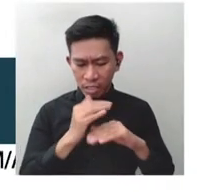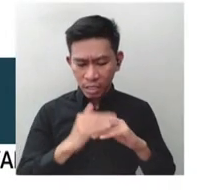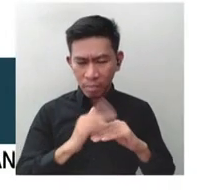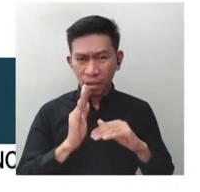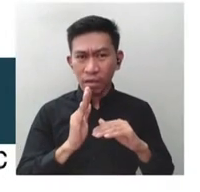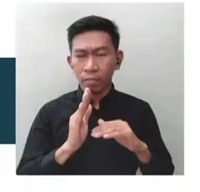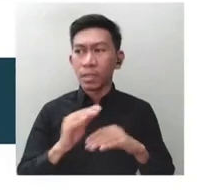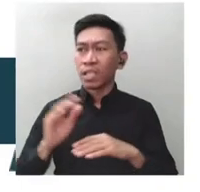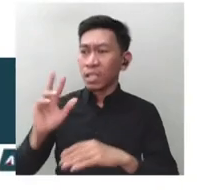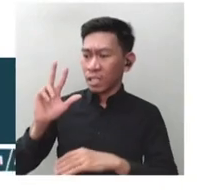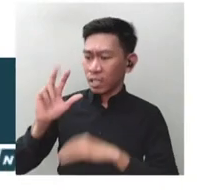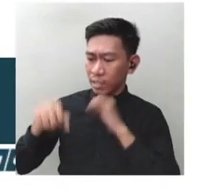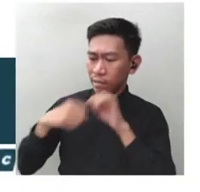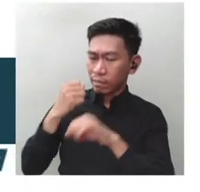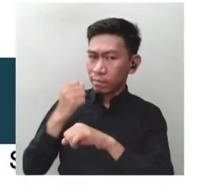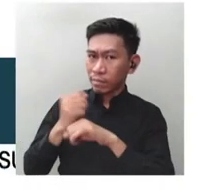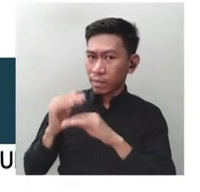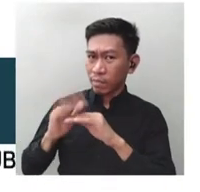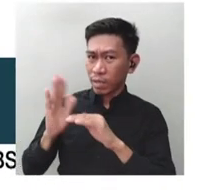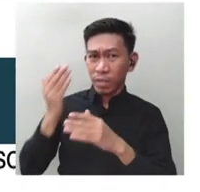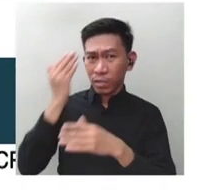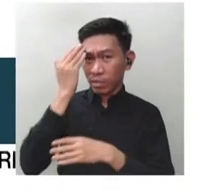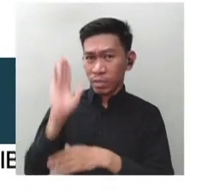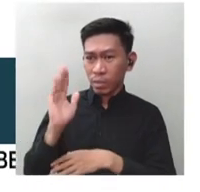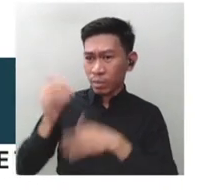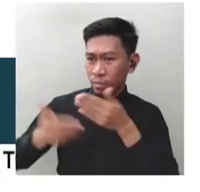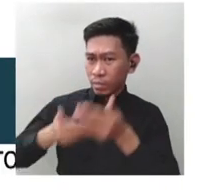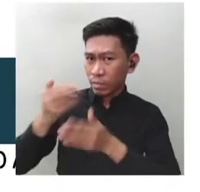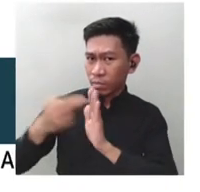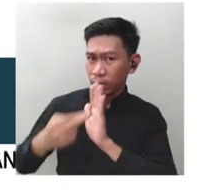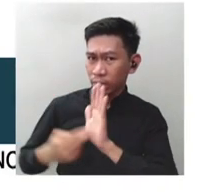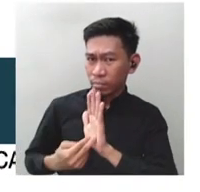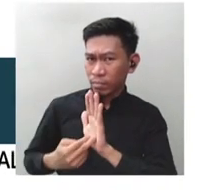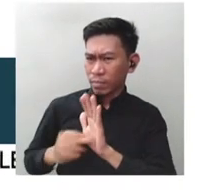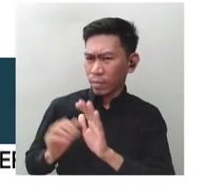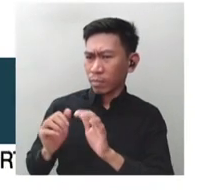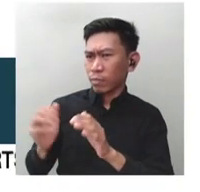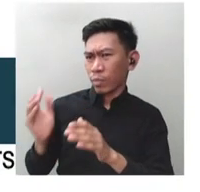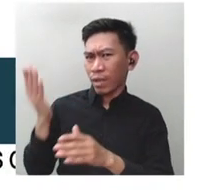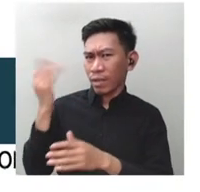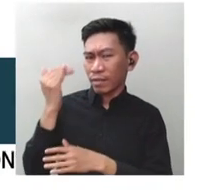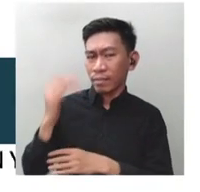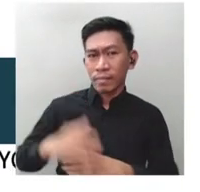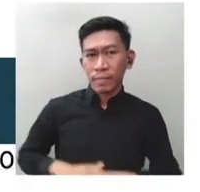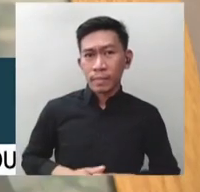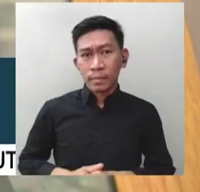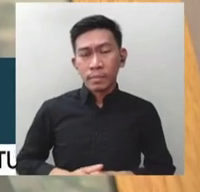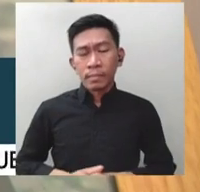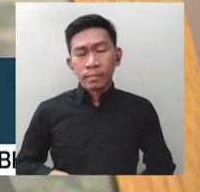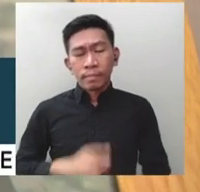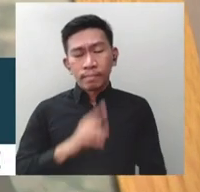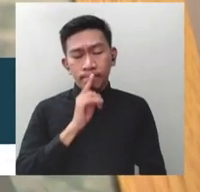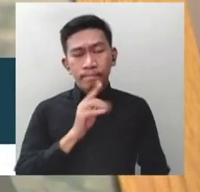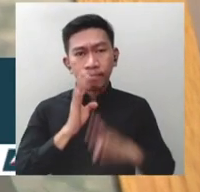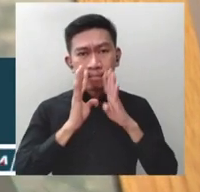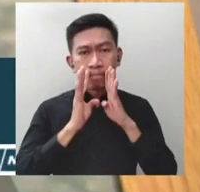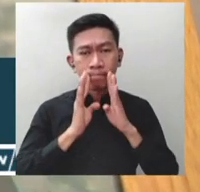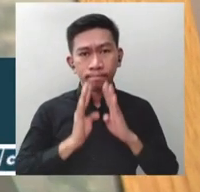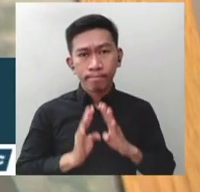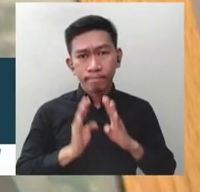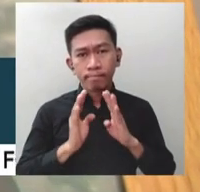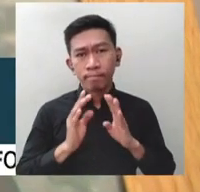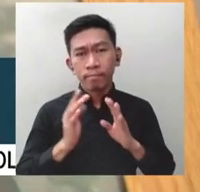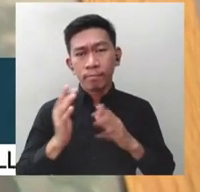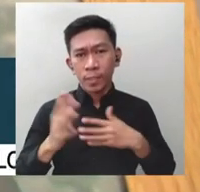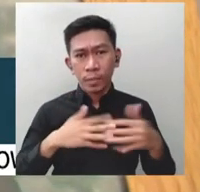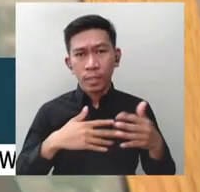rules, the procedures. How do you explain that? That is very sad, Ma'am Carmina, that in spite of our